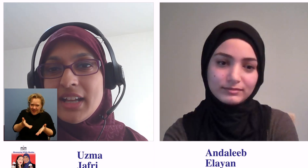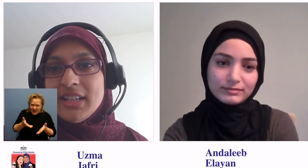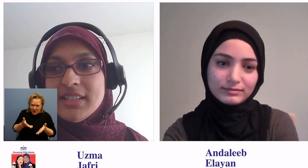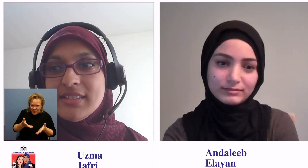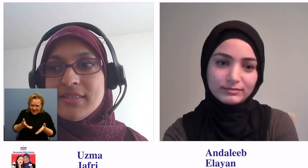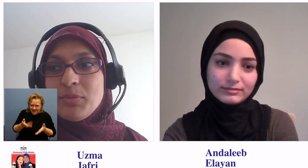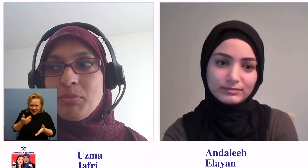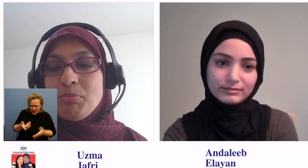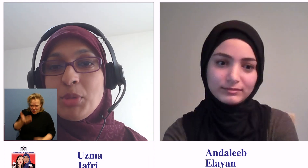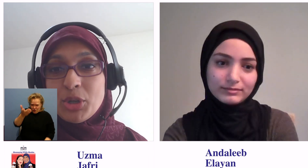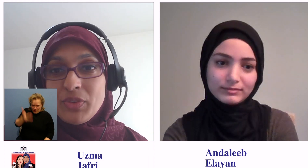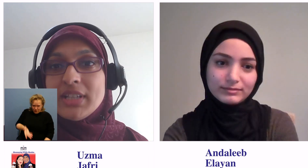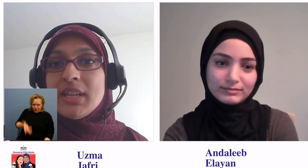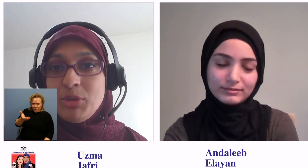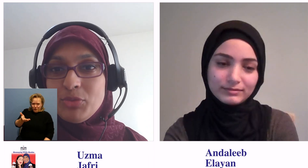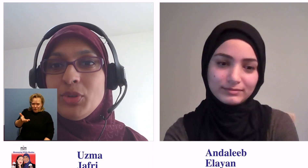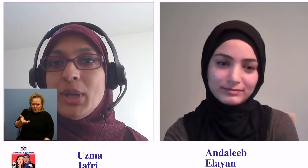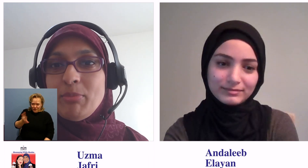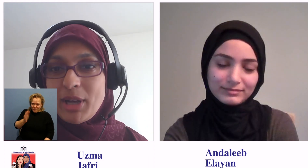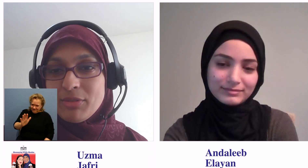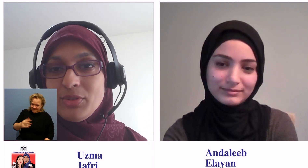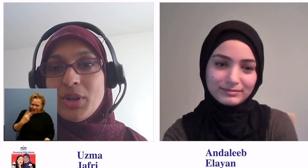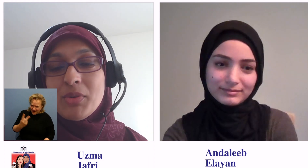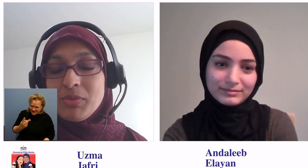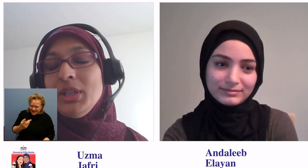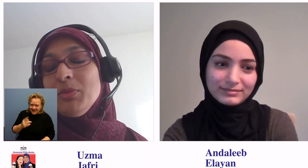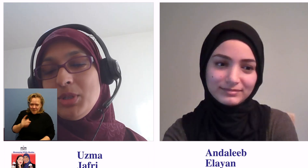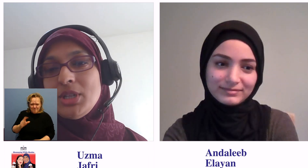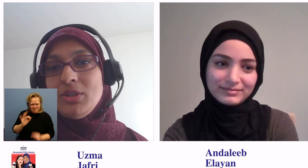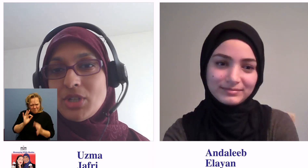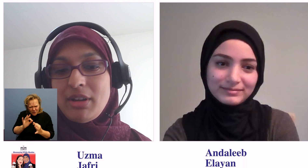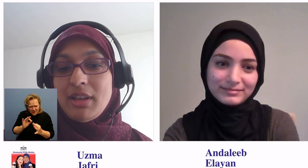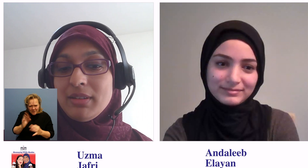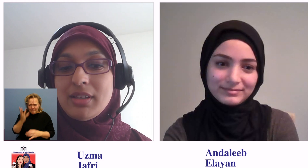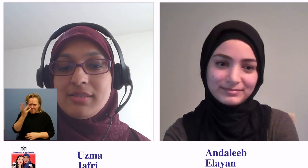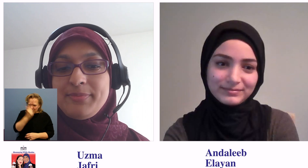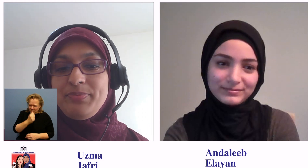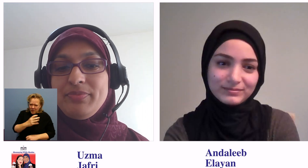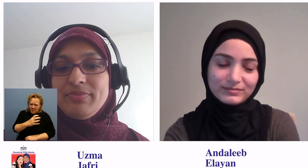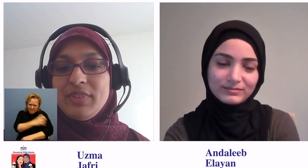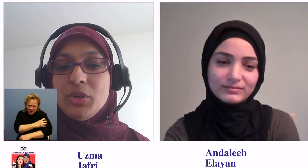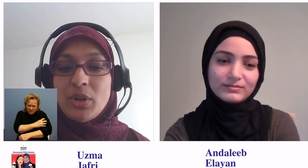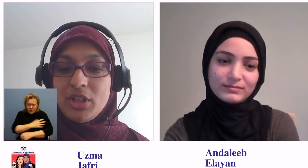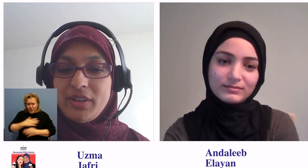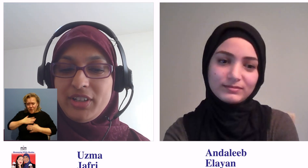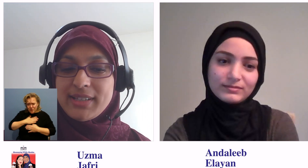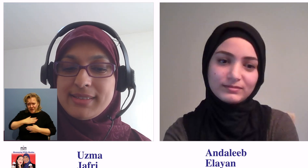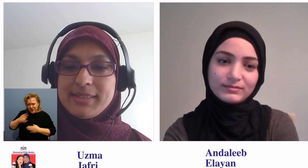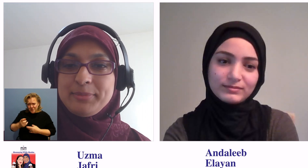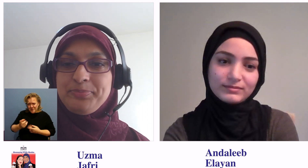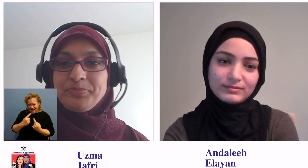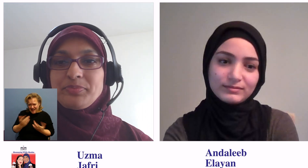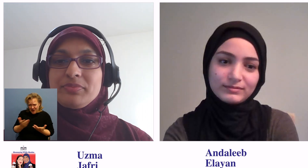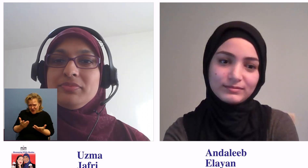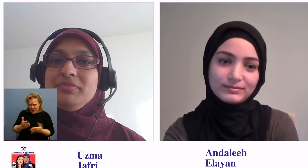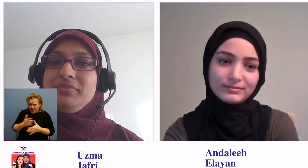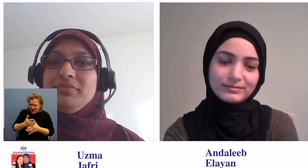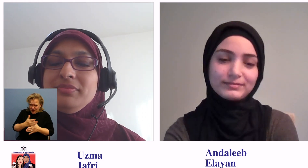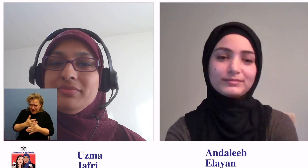that is perfect and beautiful and powerful. And we really appreciate you sharing that with us, you and all our other guests.